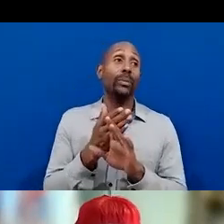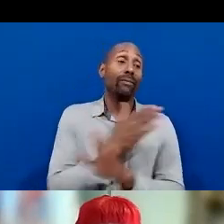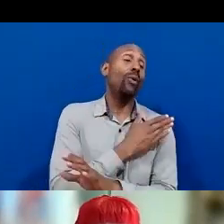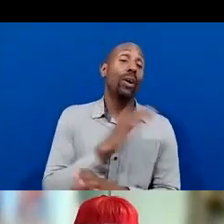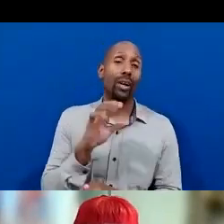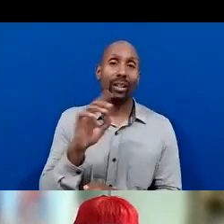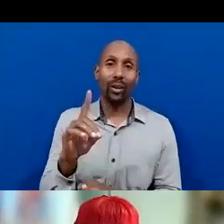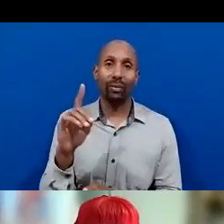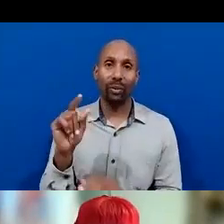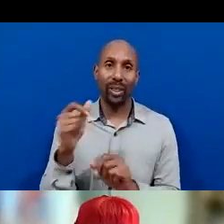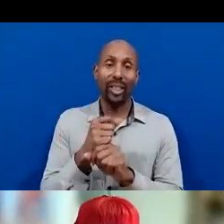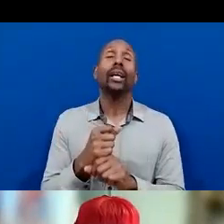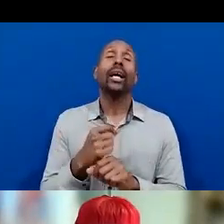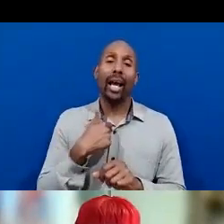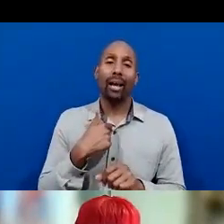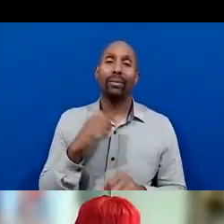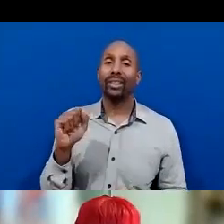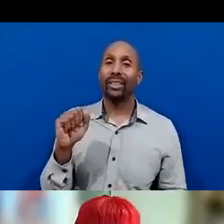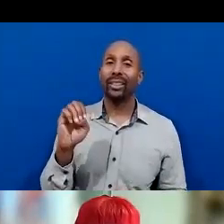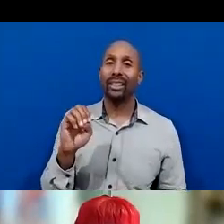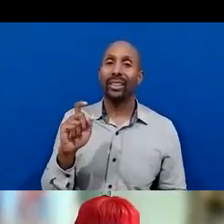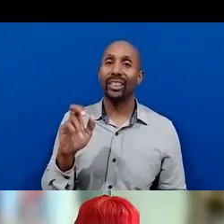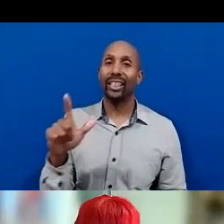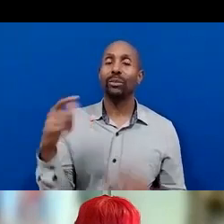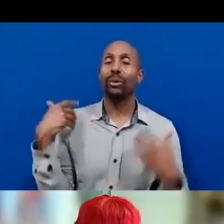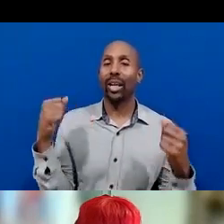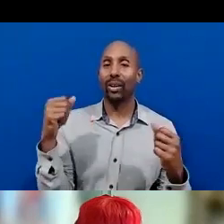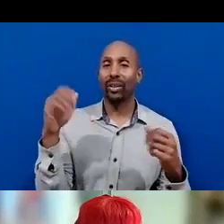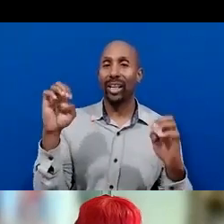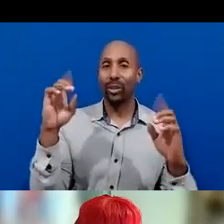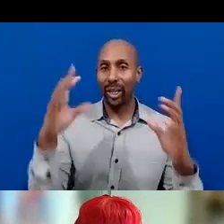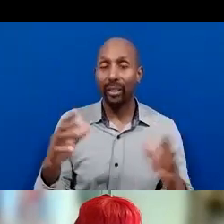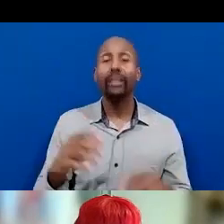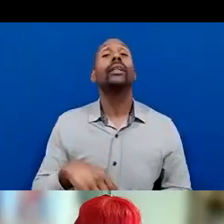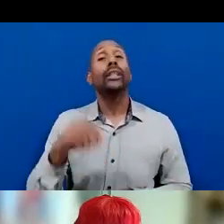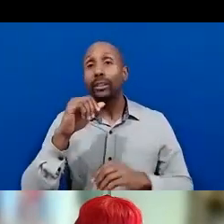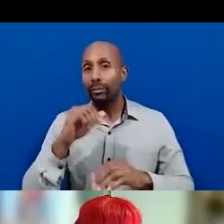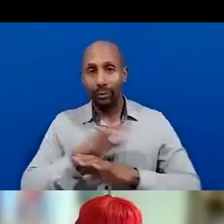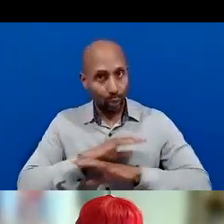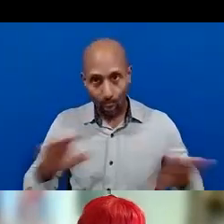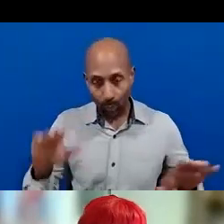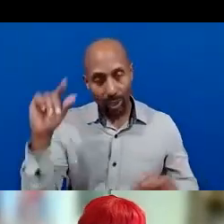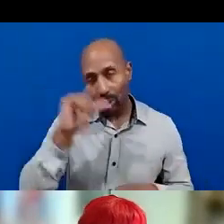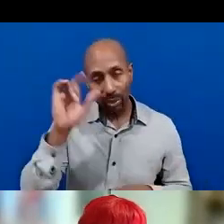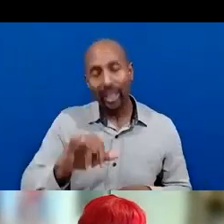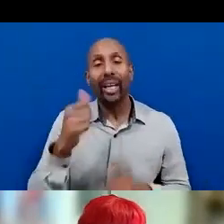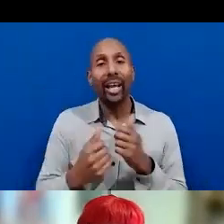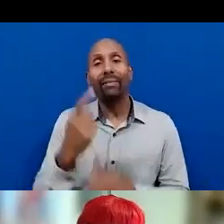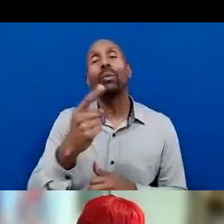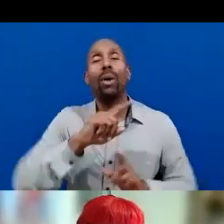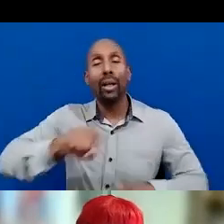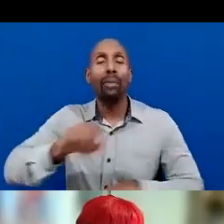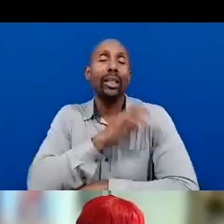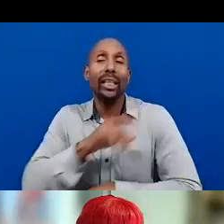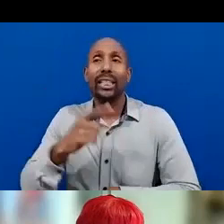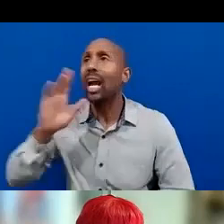now. So yeah, don't Google it. Everybody who Googles things, they would come into the clinics and be like, think they were, either thought they were